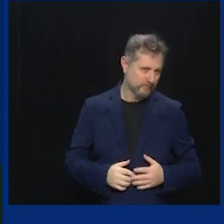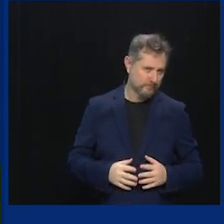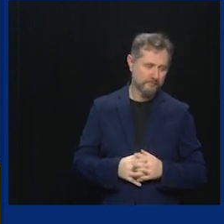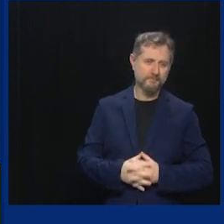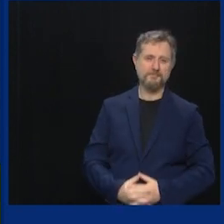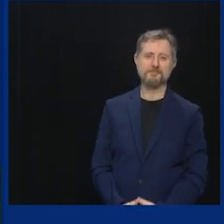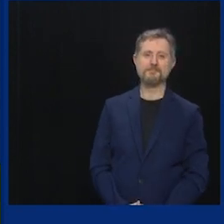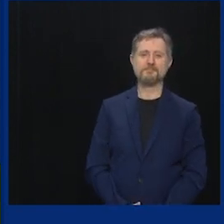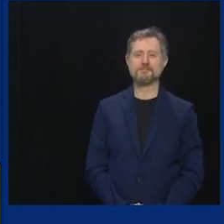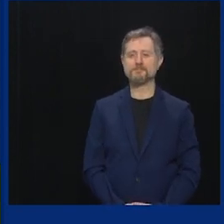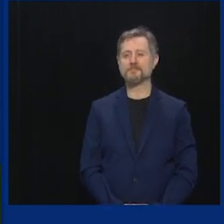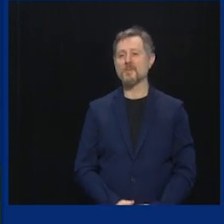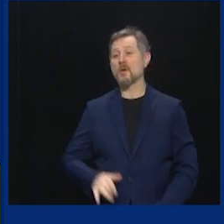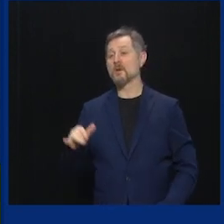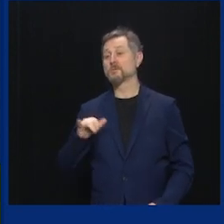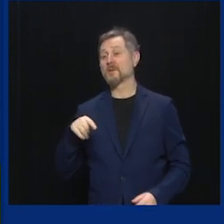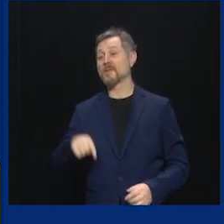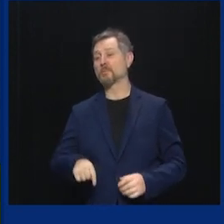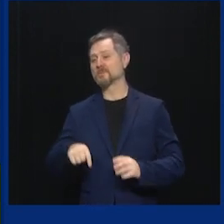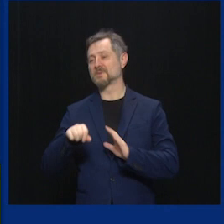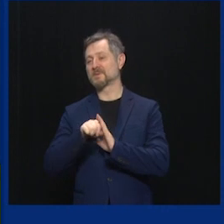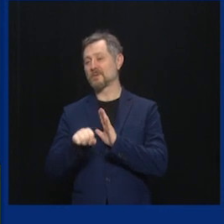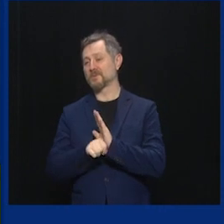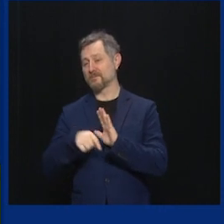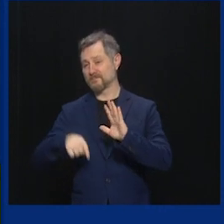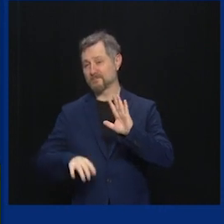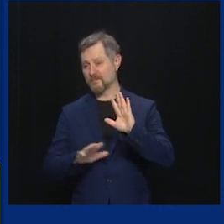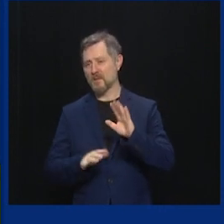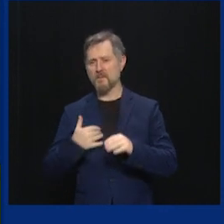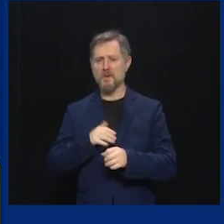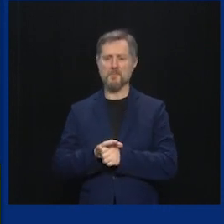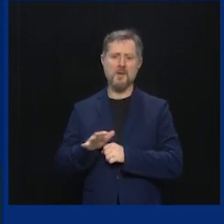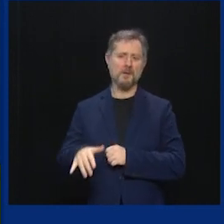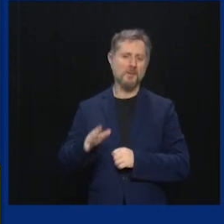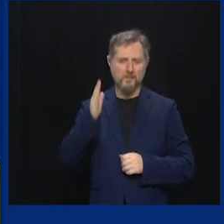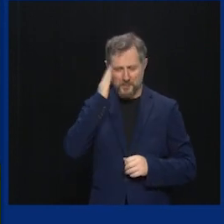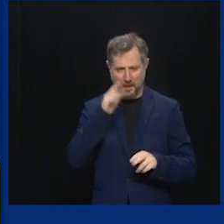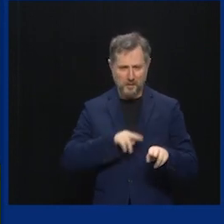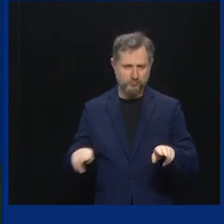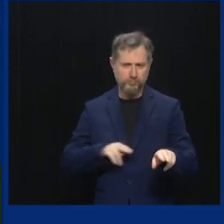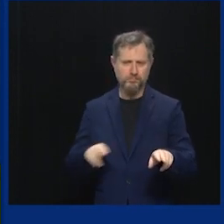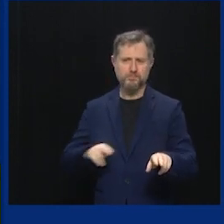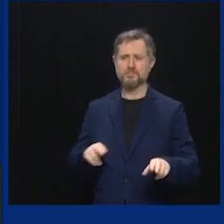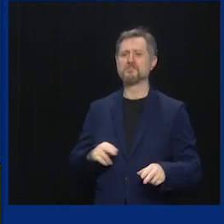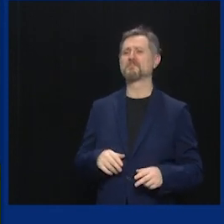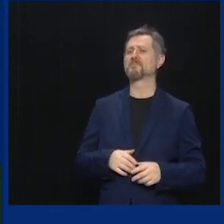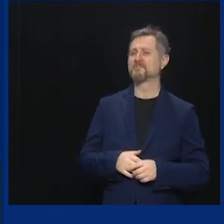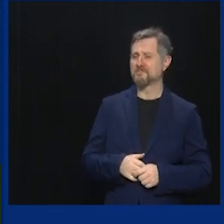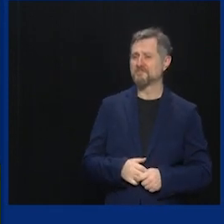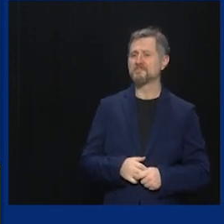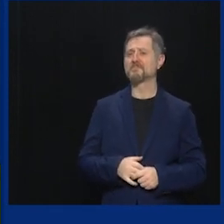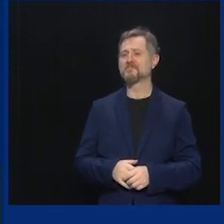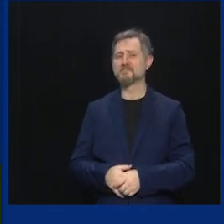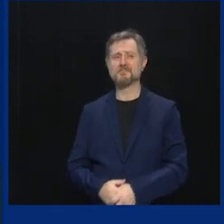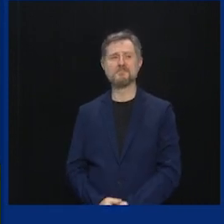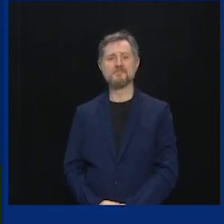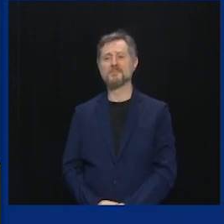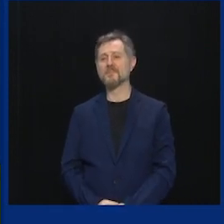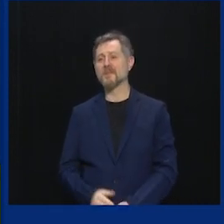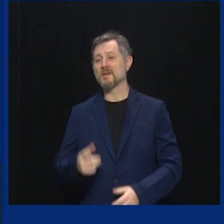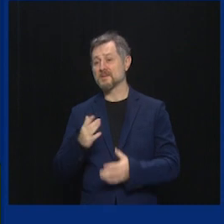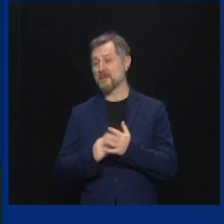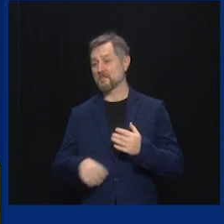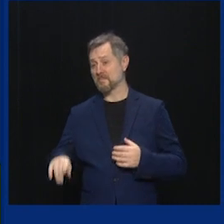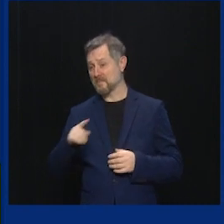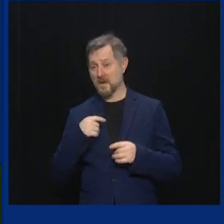we've asked our downstate partners where there is plenty of capacity. You saw that, the hospitals that have plenty of capacity downstate. Some of them have